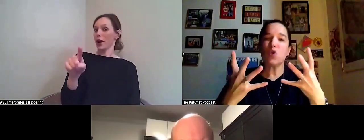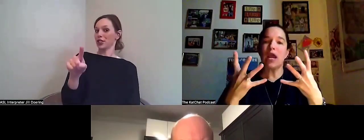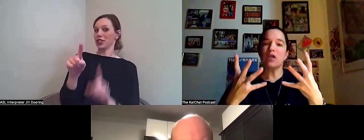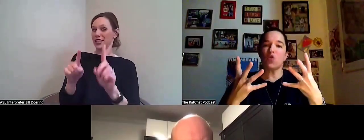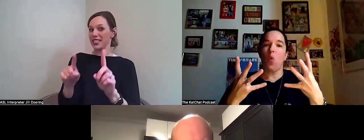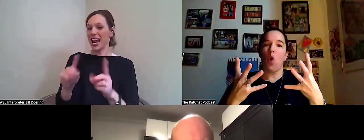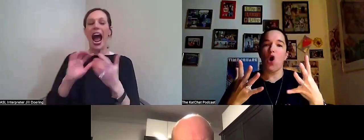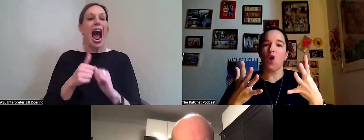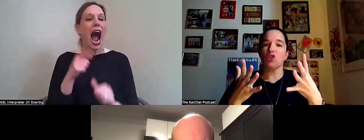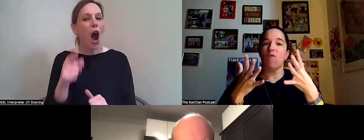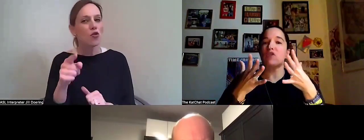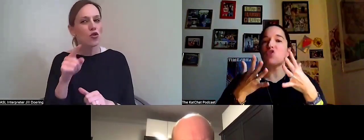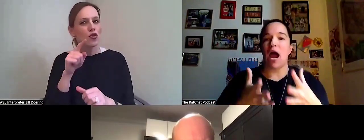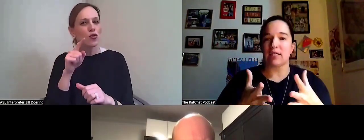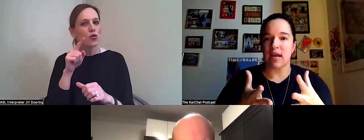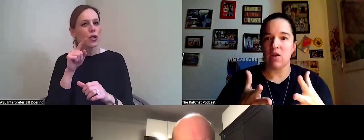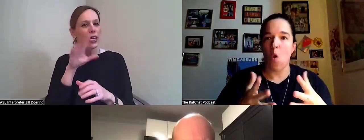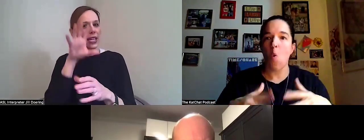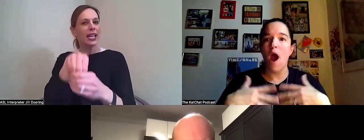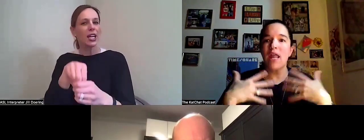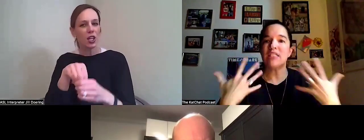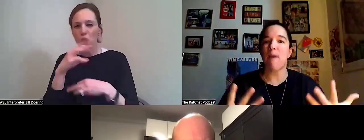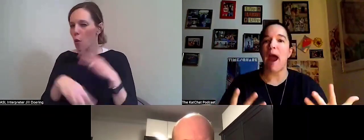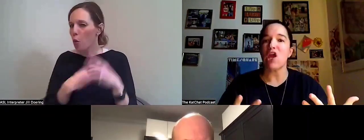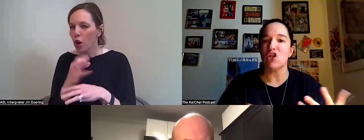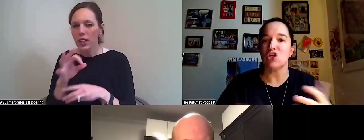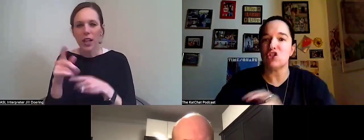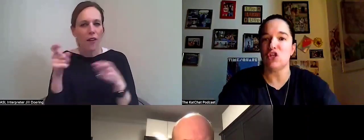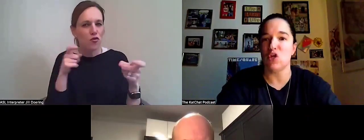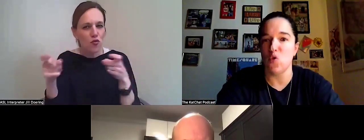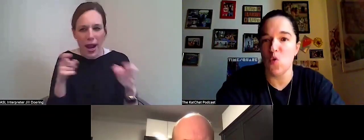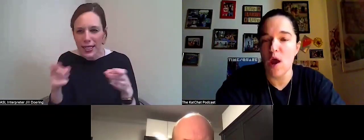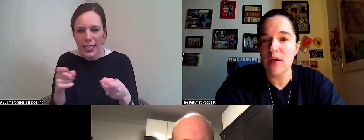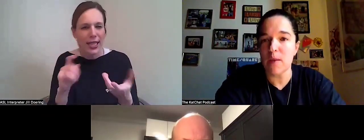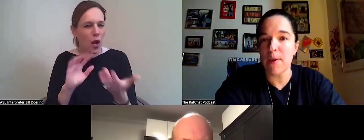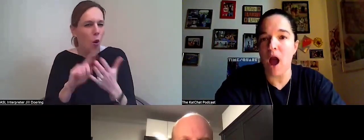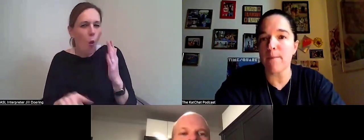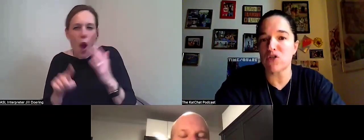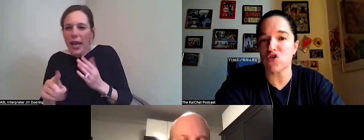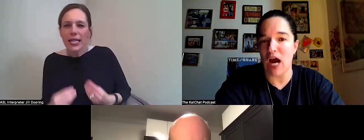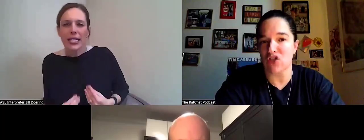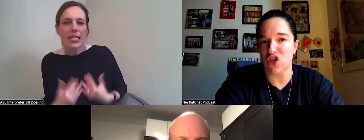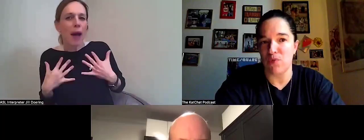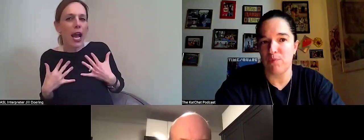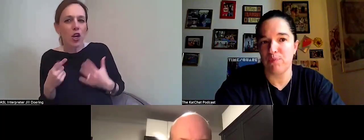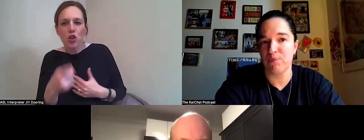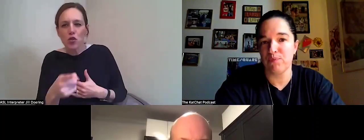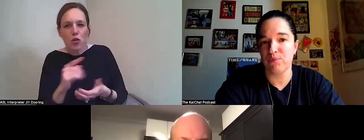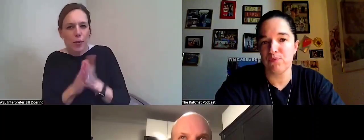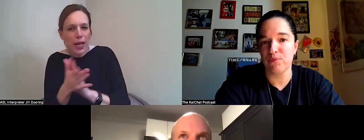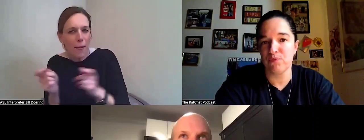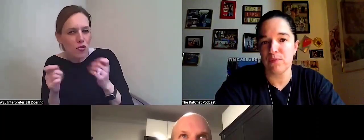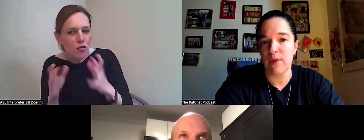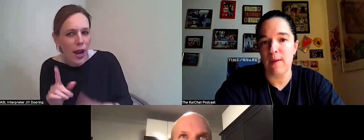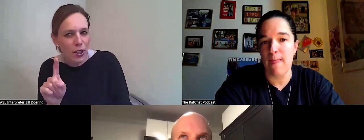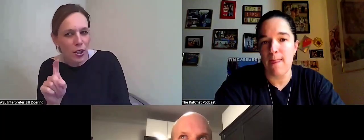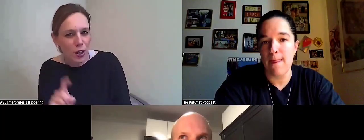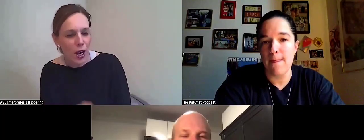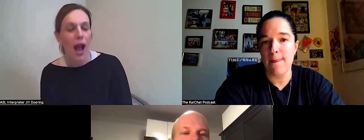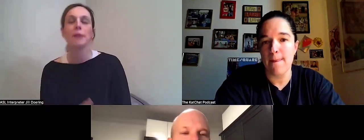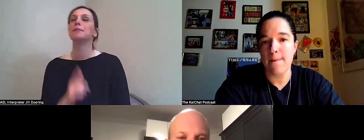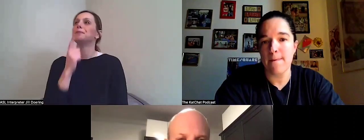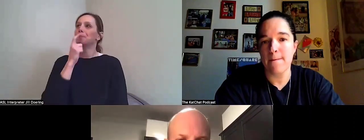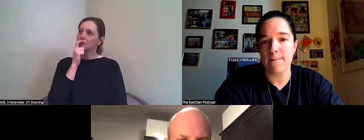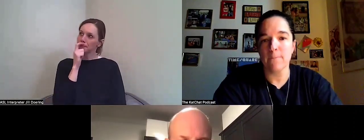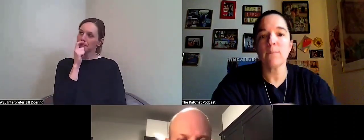How did you get into the world of directing? What inspired you to become a director?